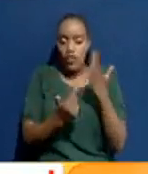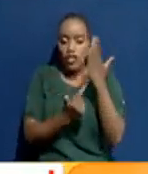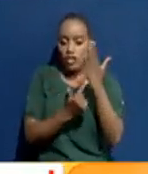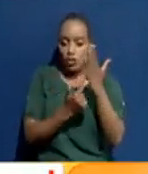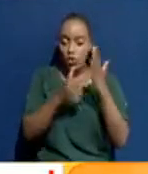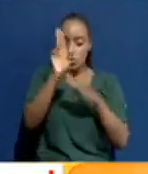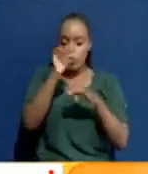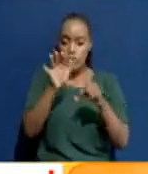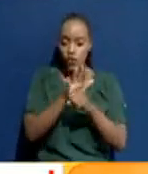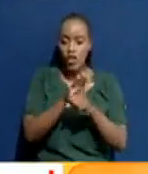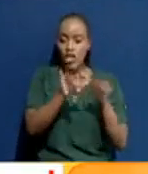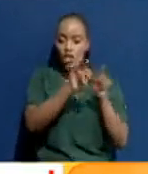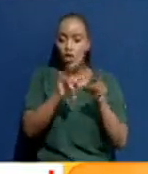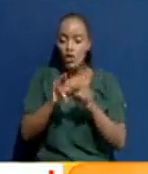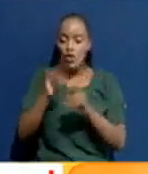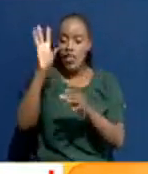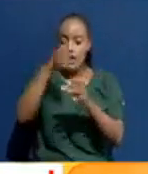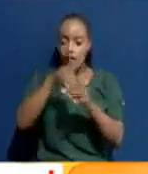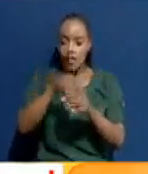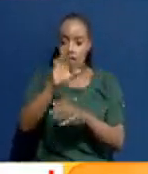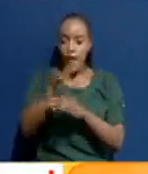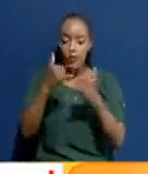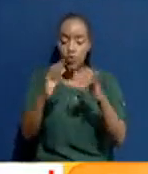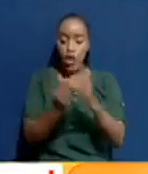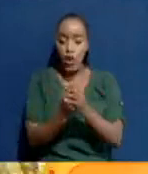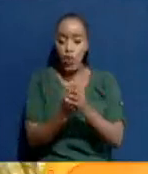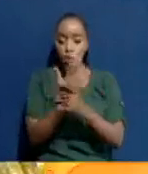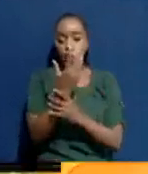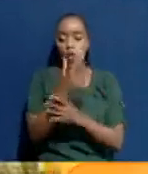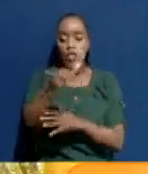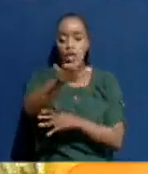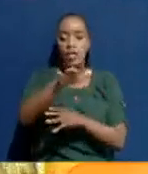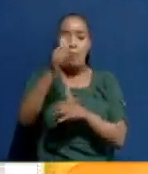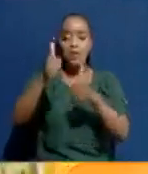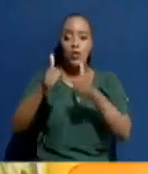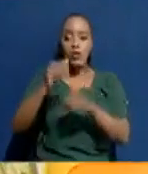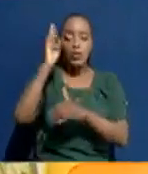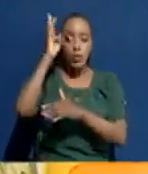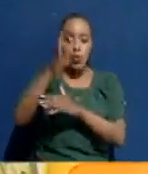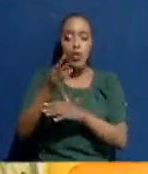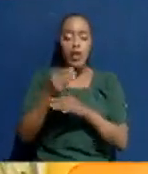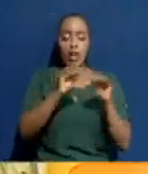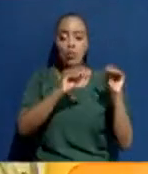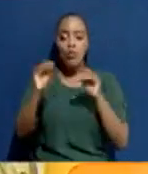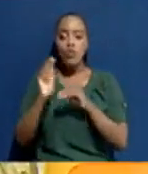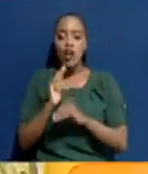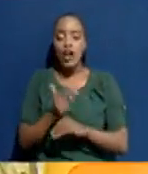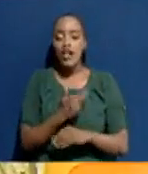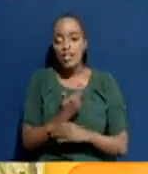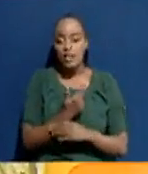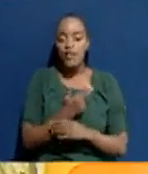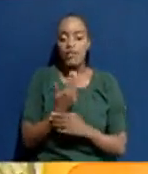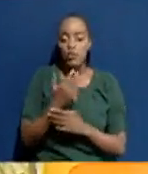technology, to leverage on their investment, to grow the space that will eventually take us to